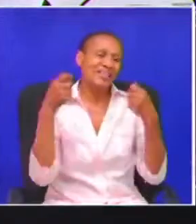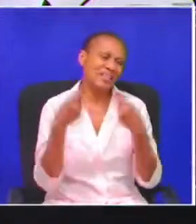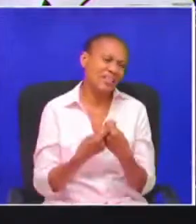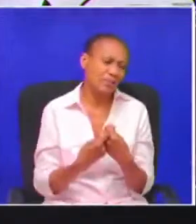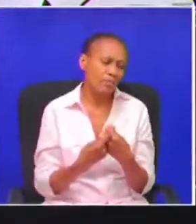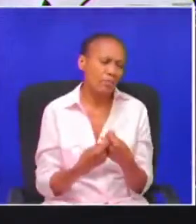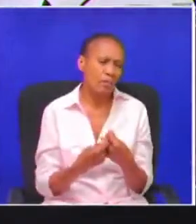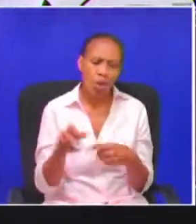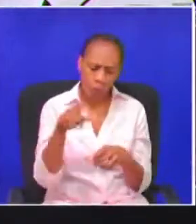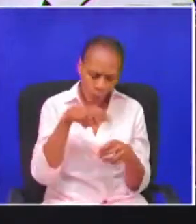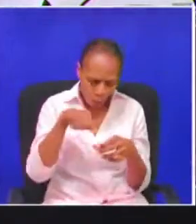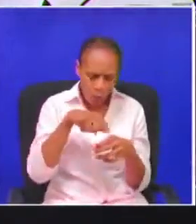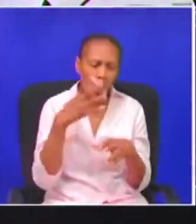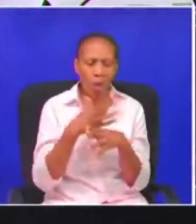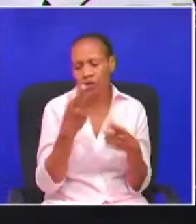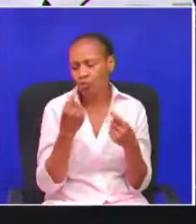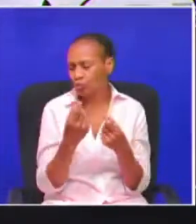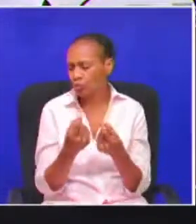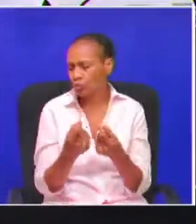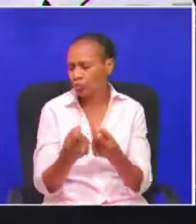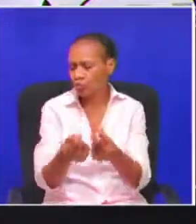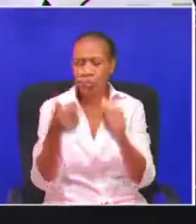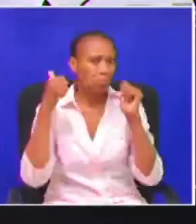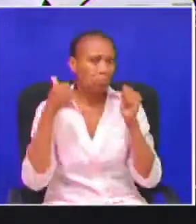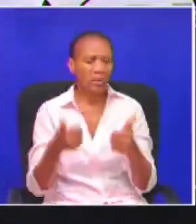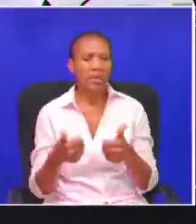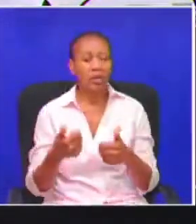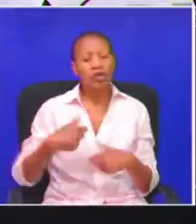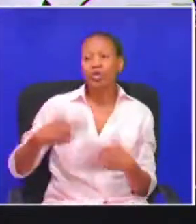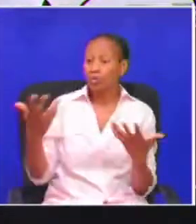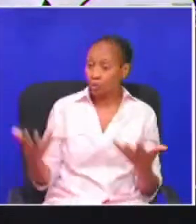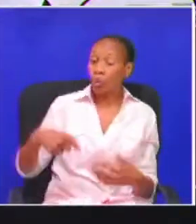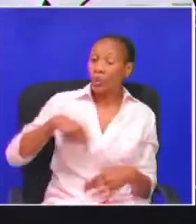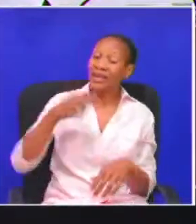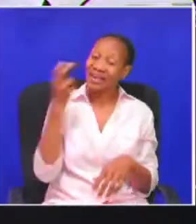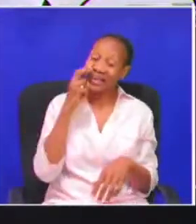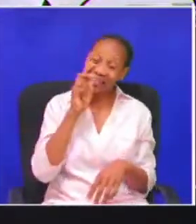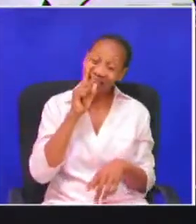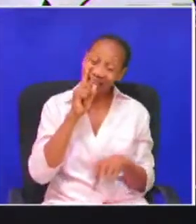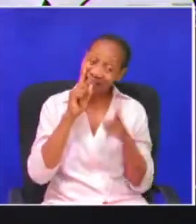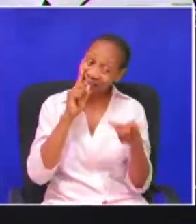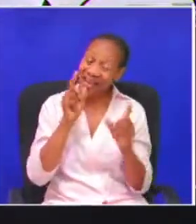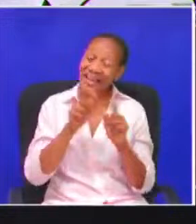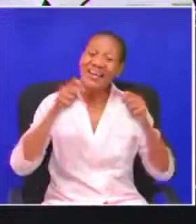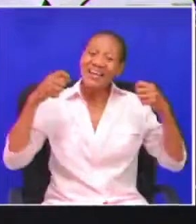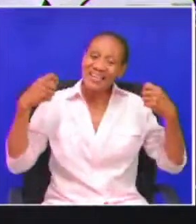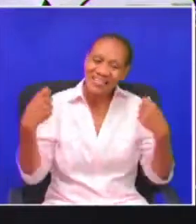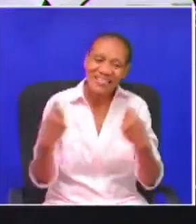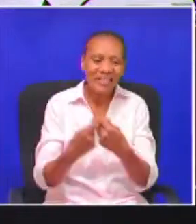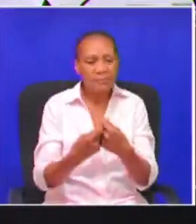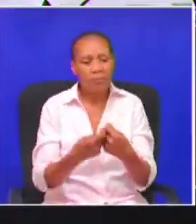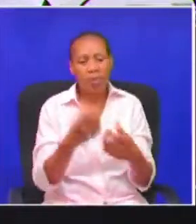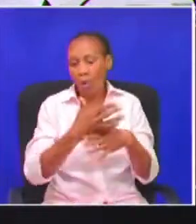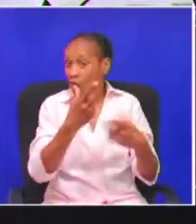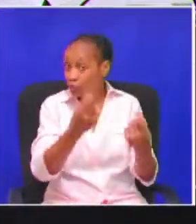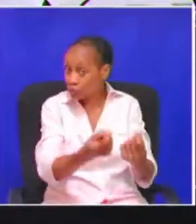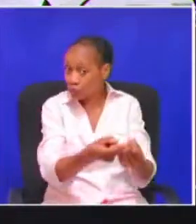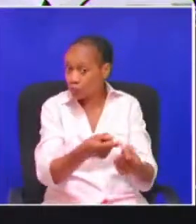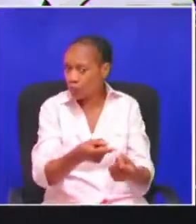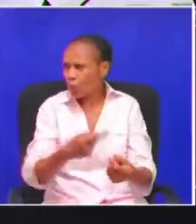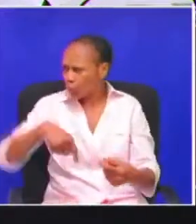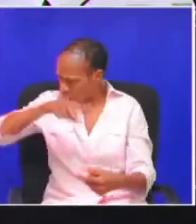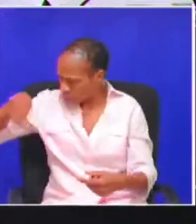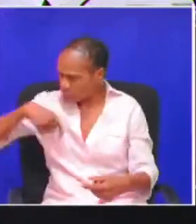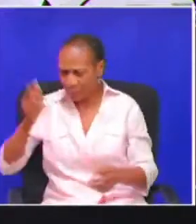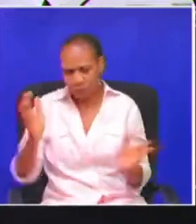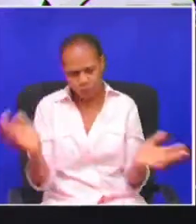good work. So we need to look at the entire team and encourage them because they play a